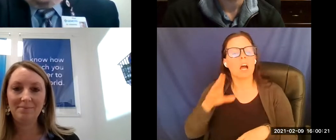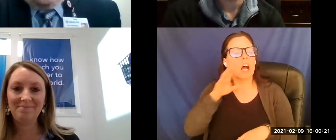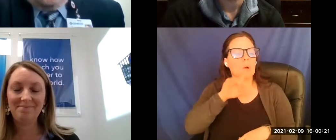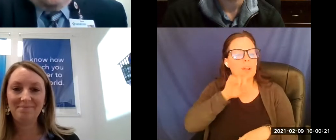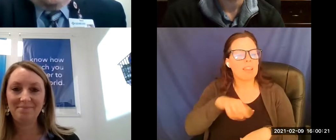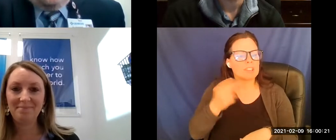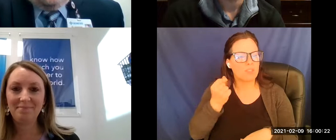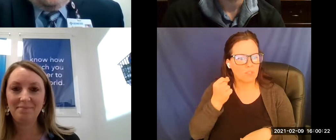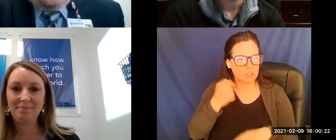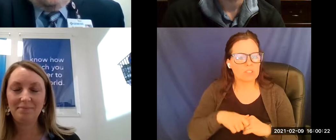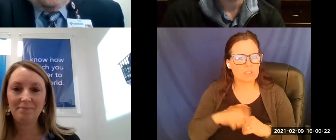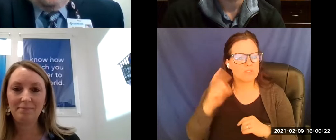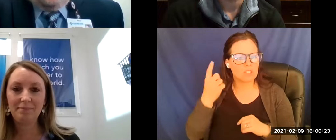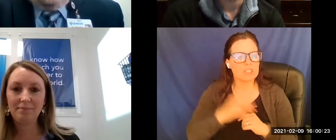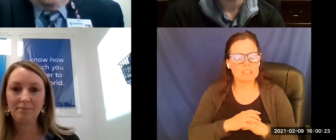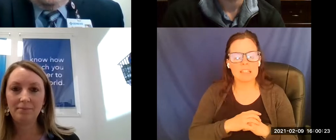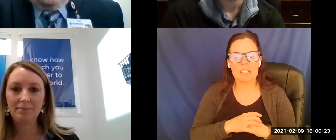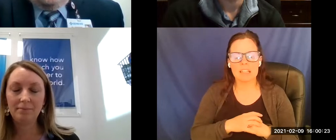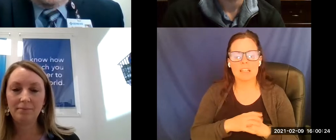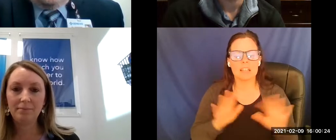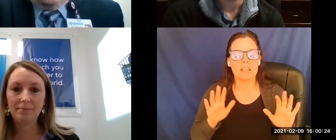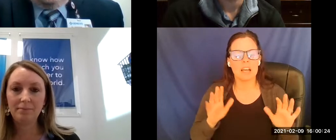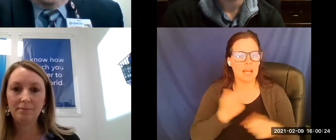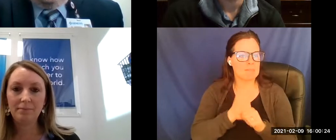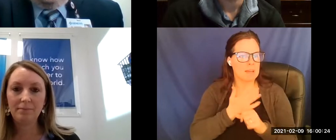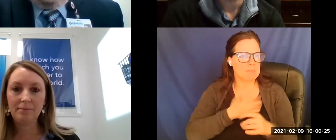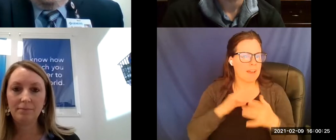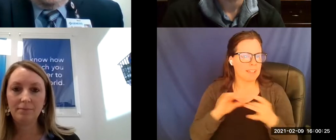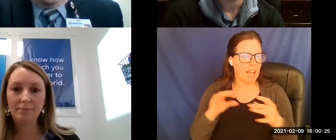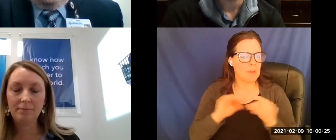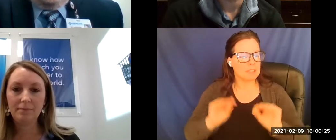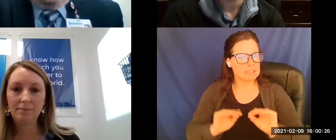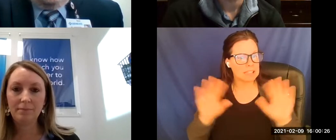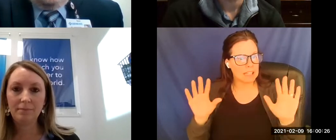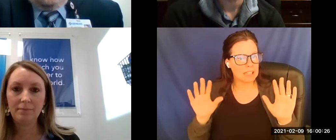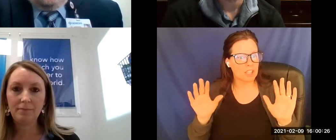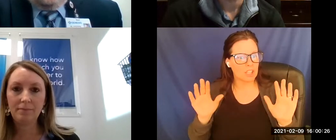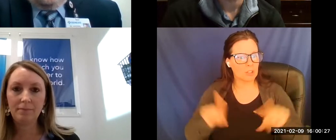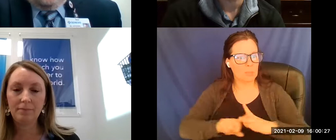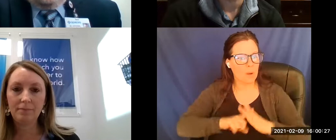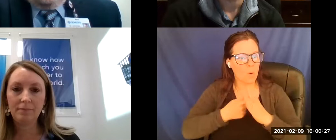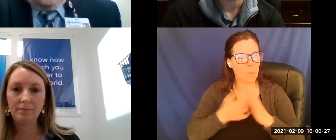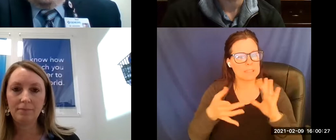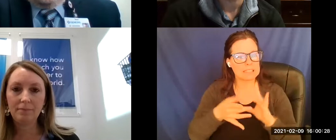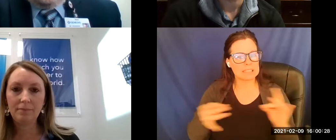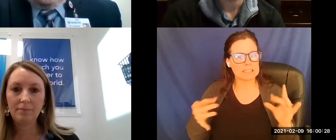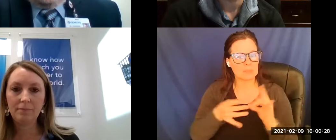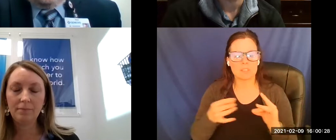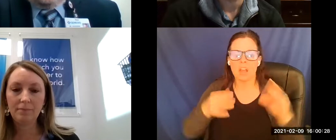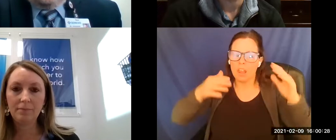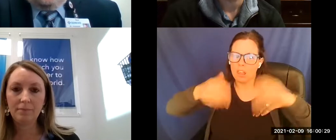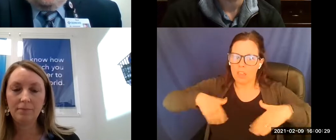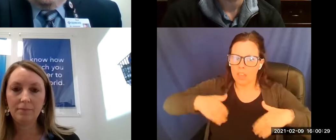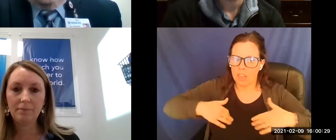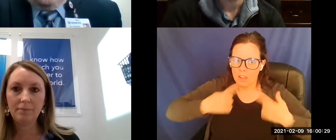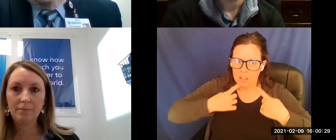You know, I've made my comments, I think, clear in the opening statement. We're not there yet. We still need to